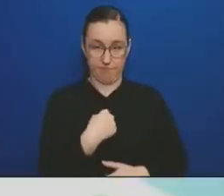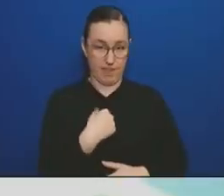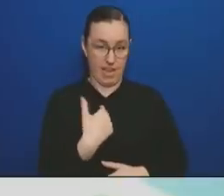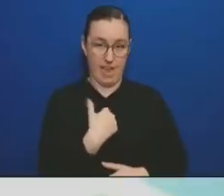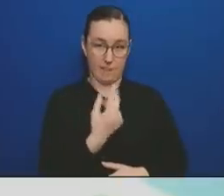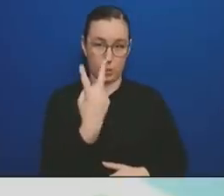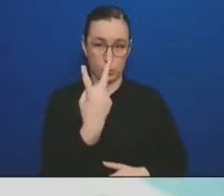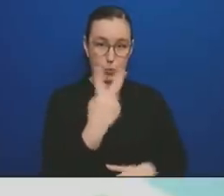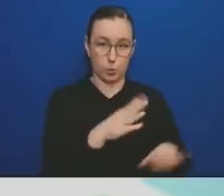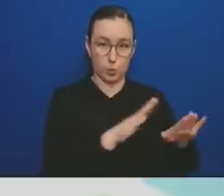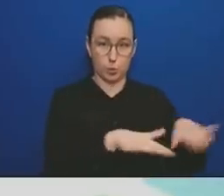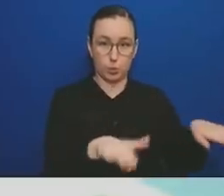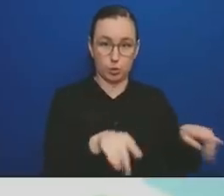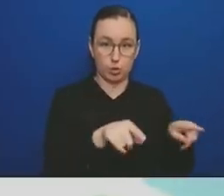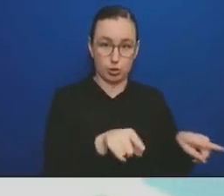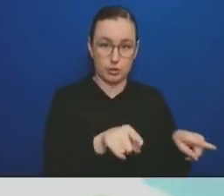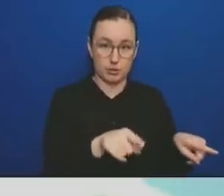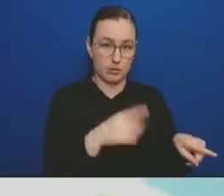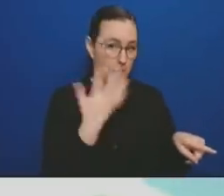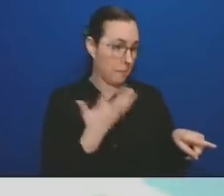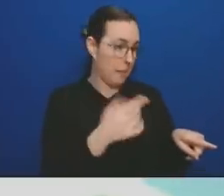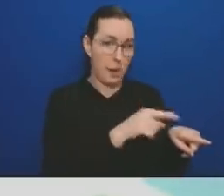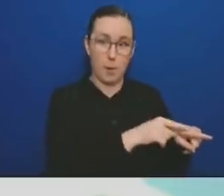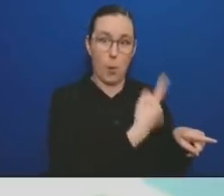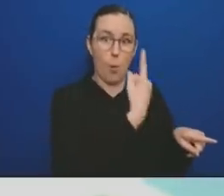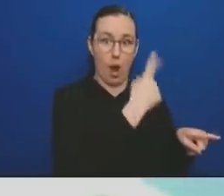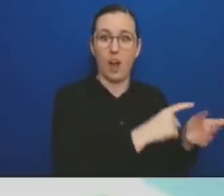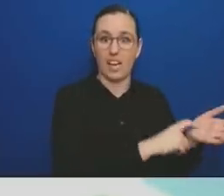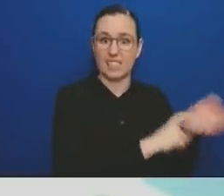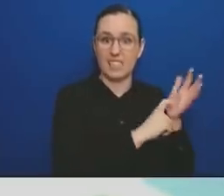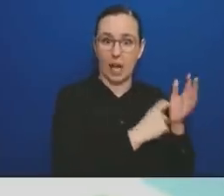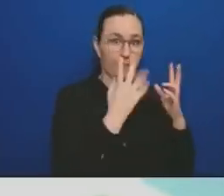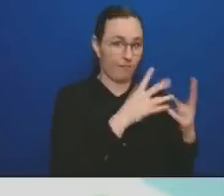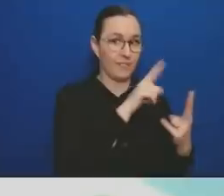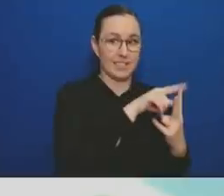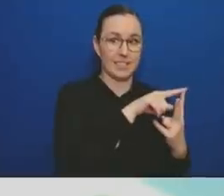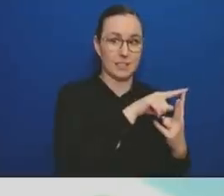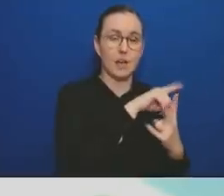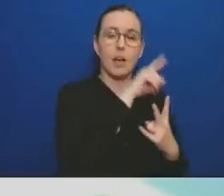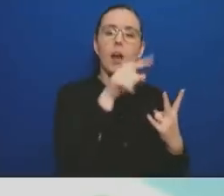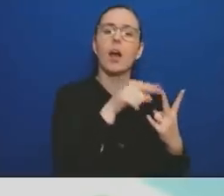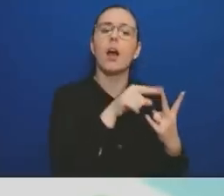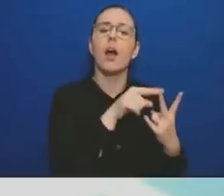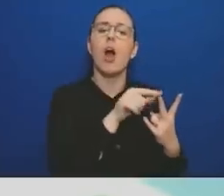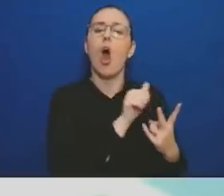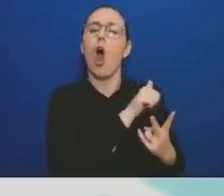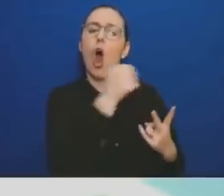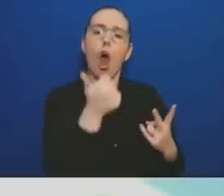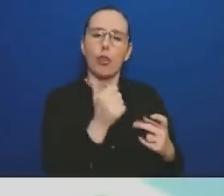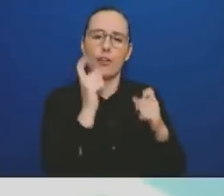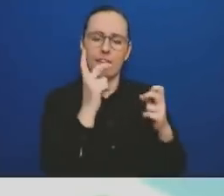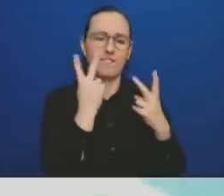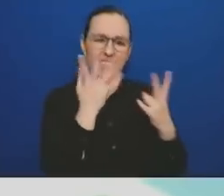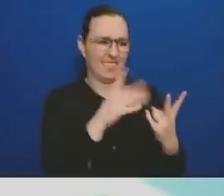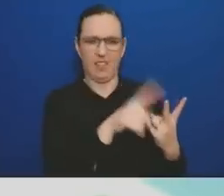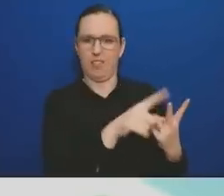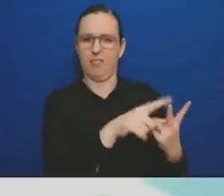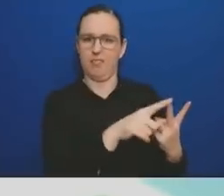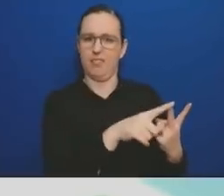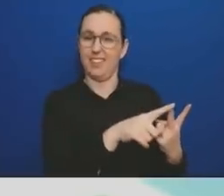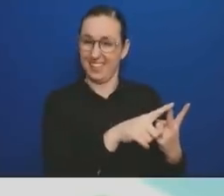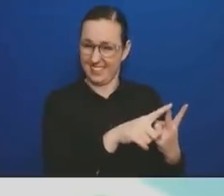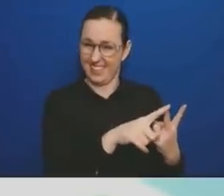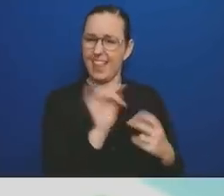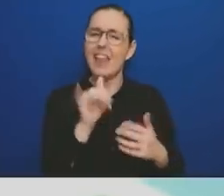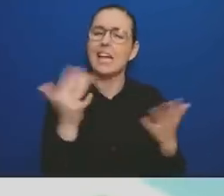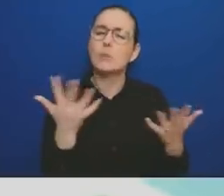2 children, one of them can be your essential visitor if they're already designated, and you can have another person come in to be your visitor.